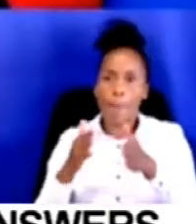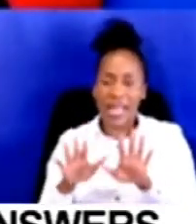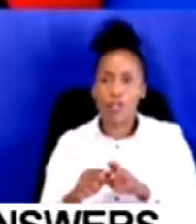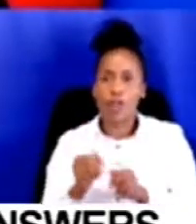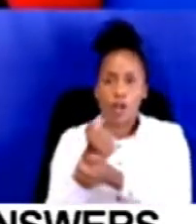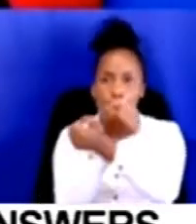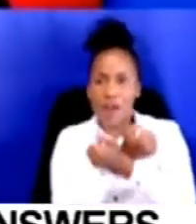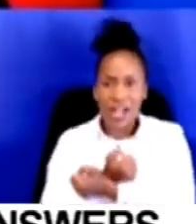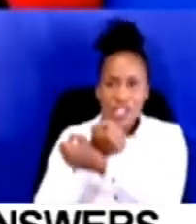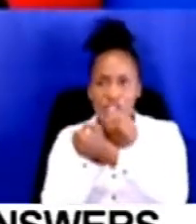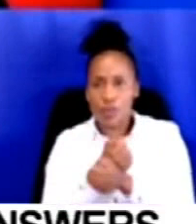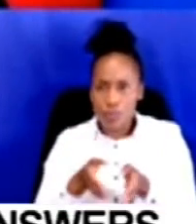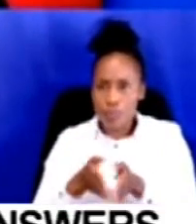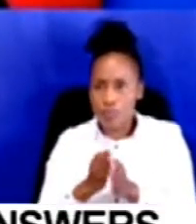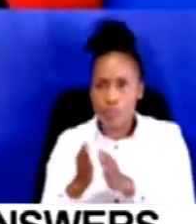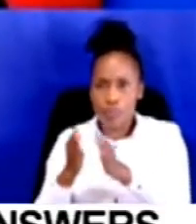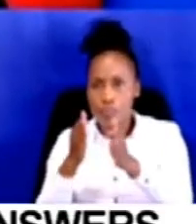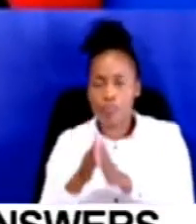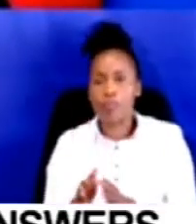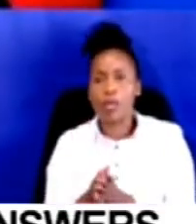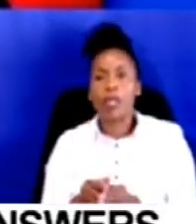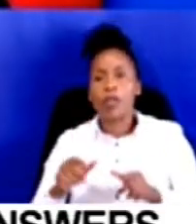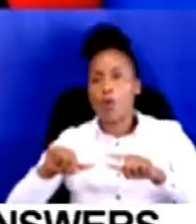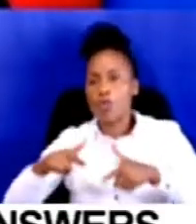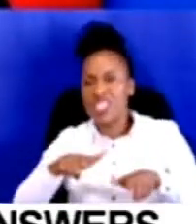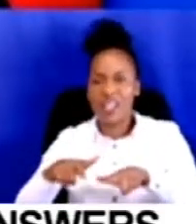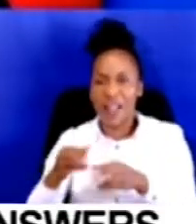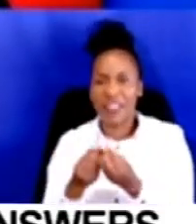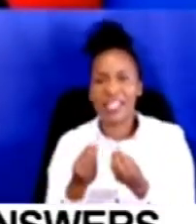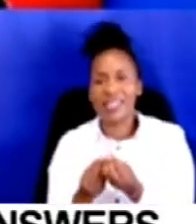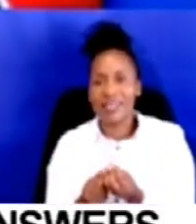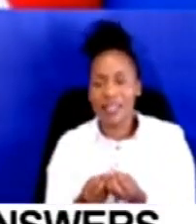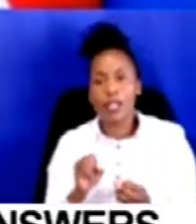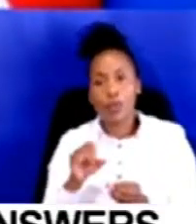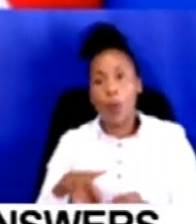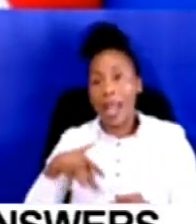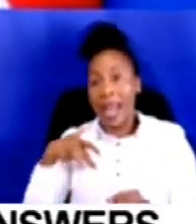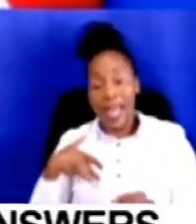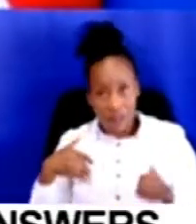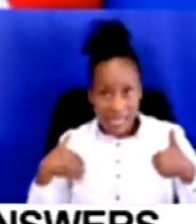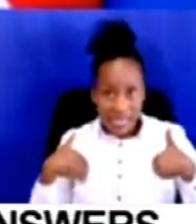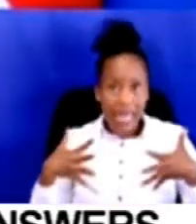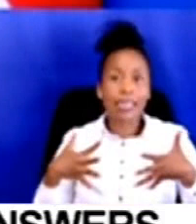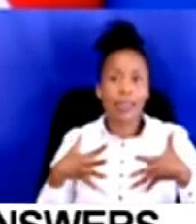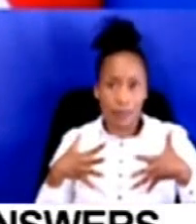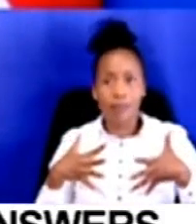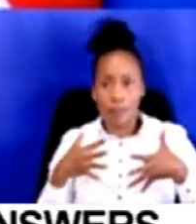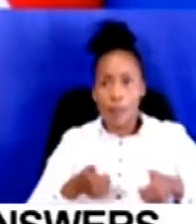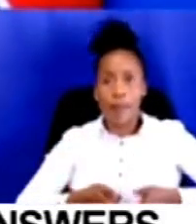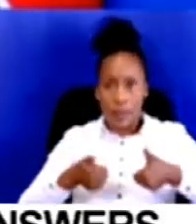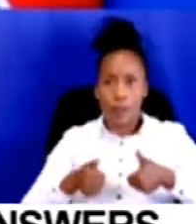some logistical items. So life is beginning to take root again.